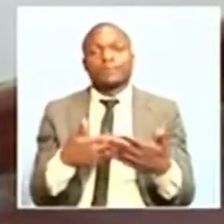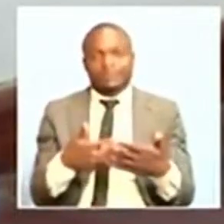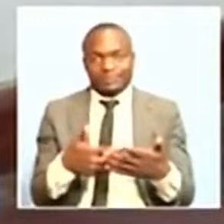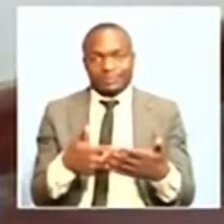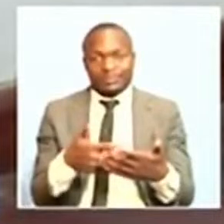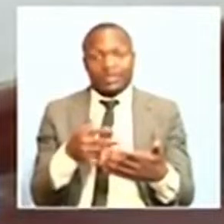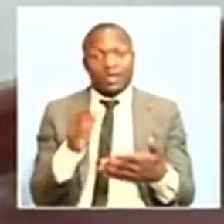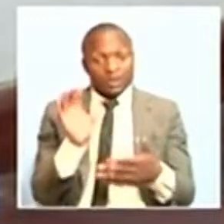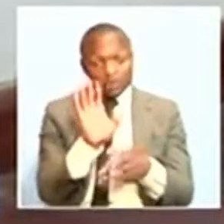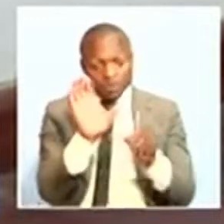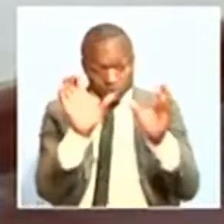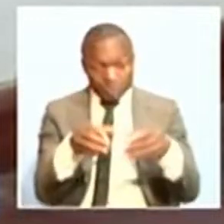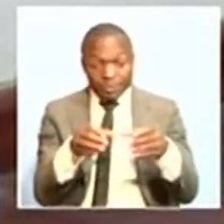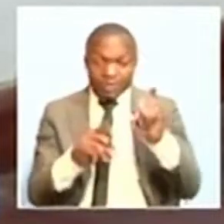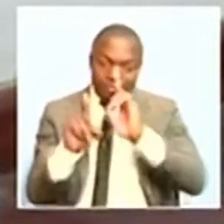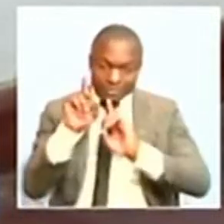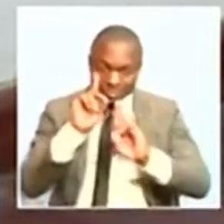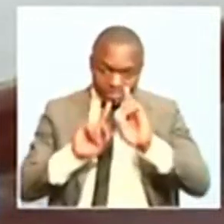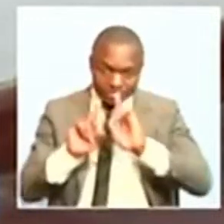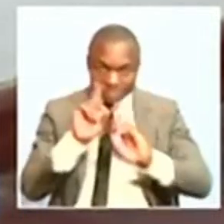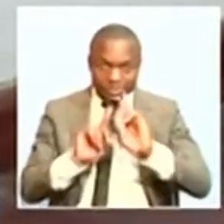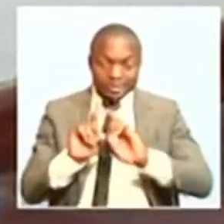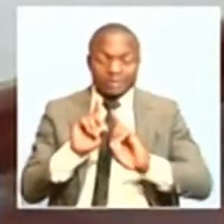your committee considered this year,